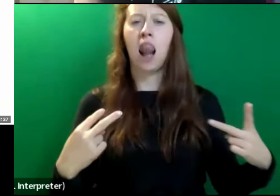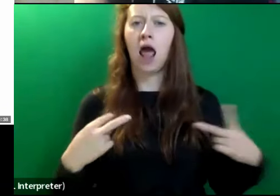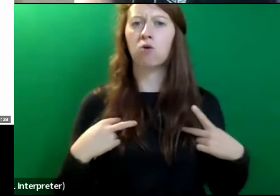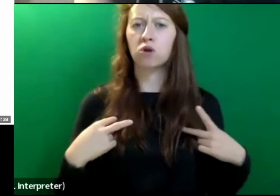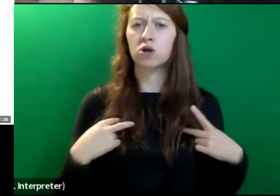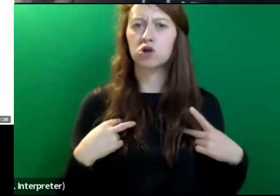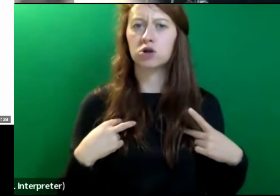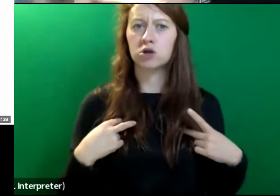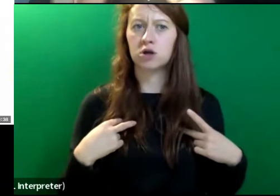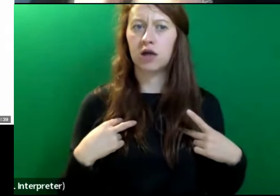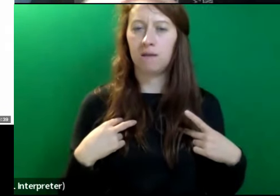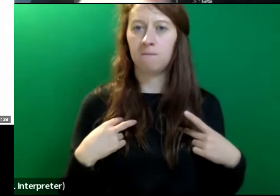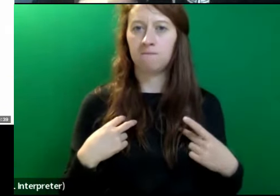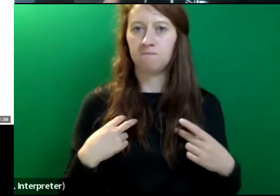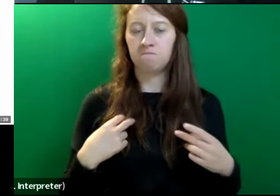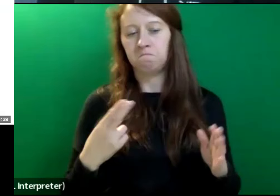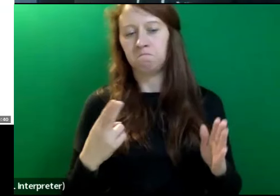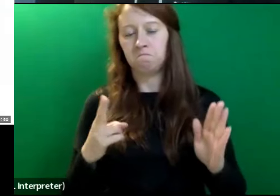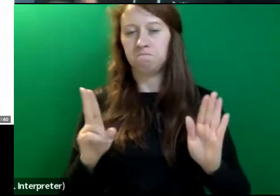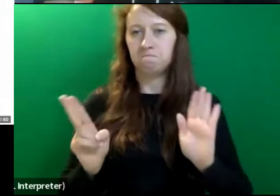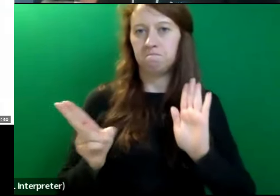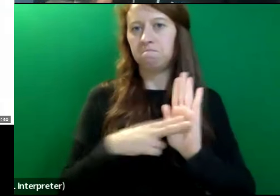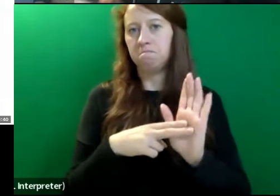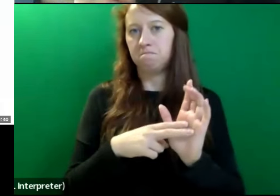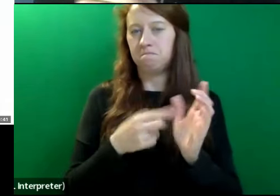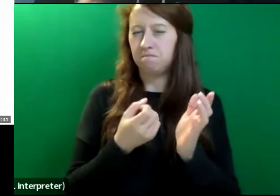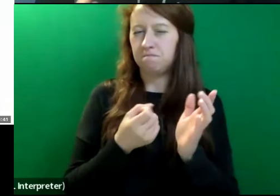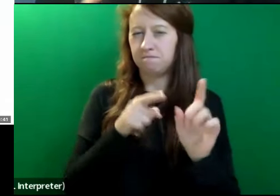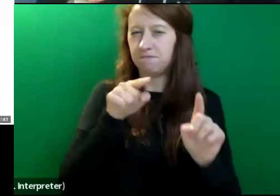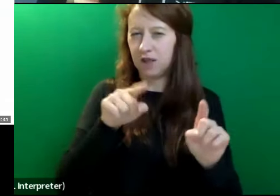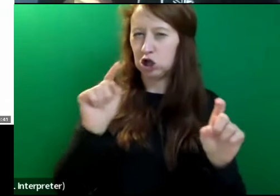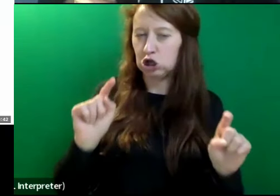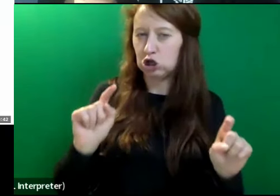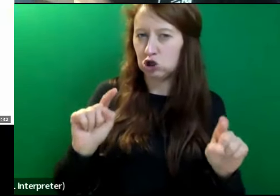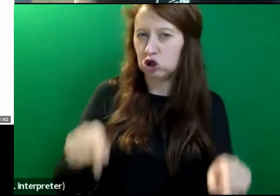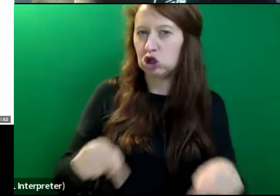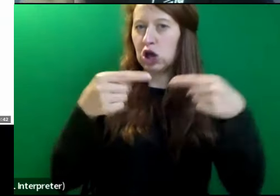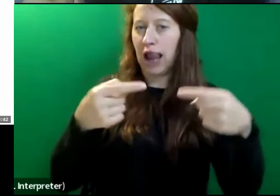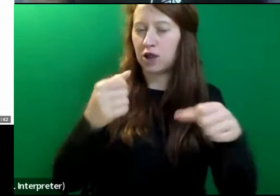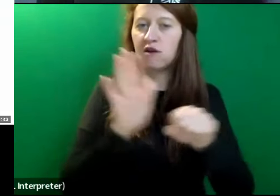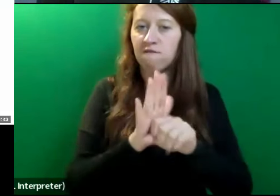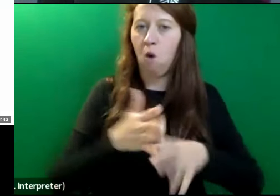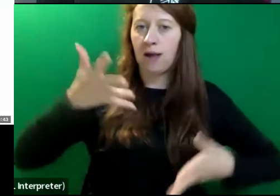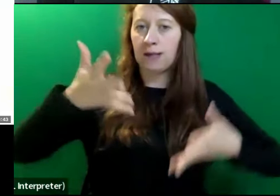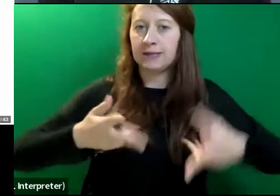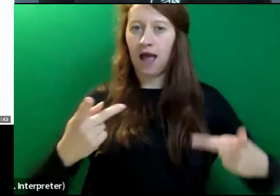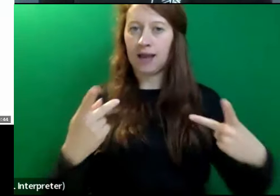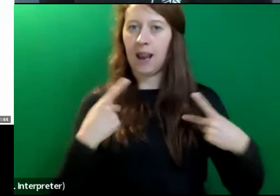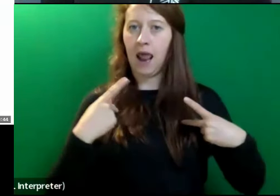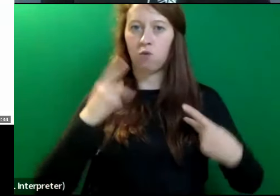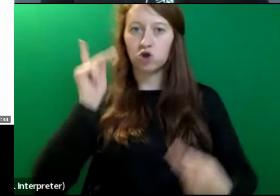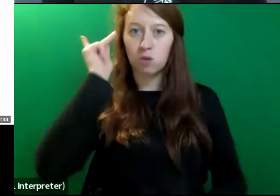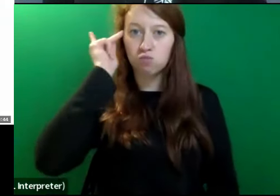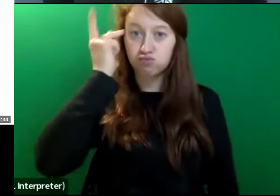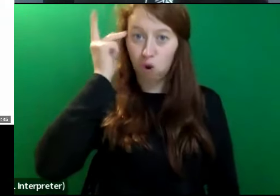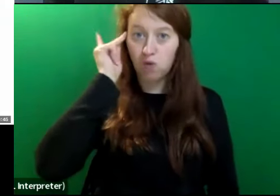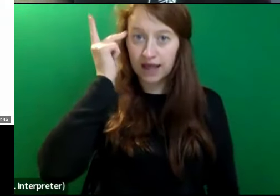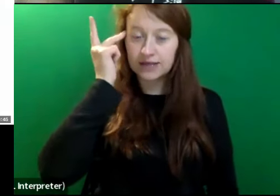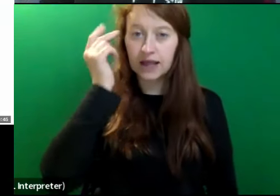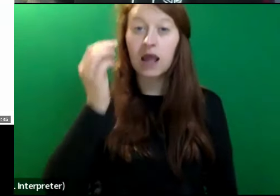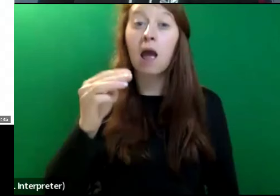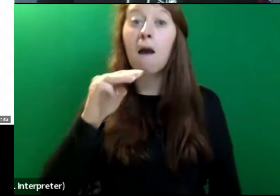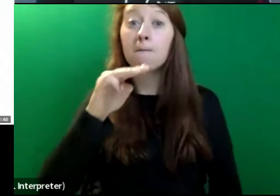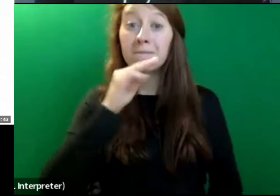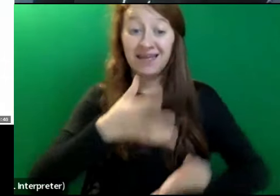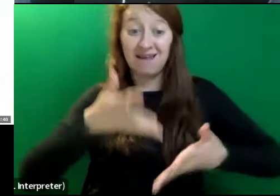would be considered challenging from the point of view of sign language processing, which means sign language processing applications aren't ready to